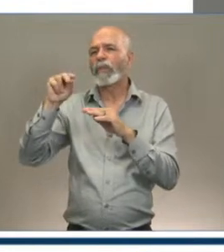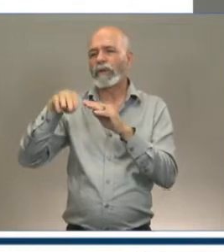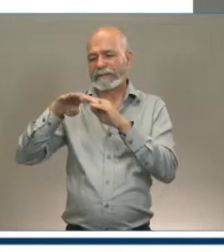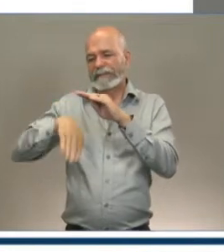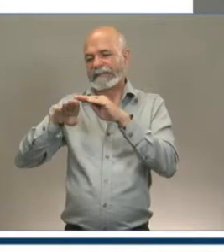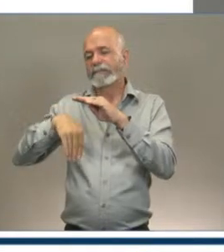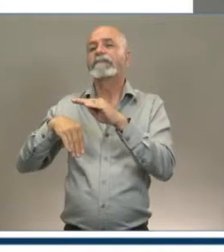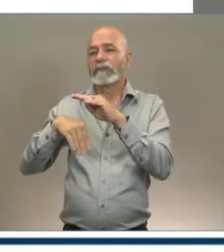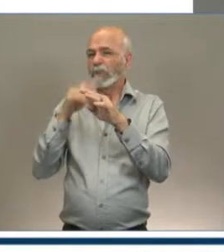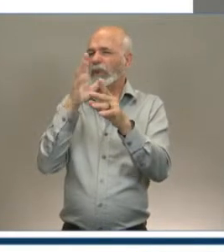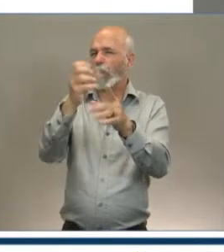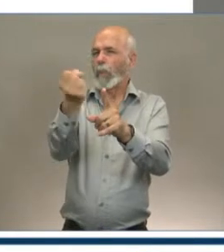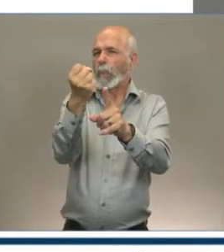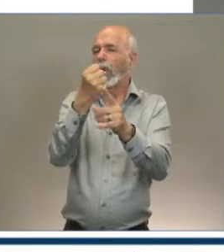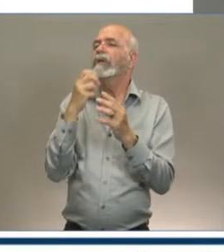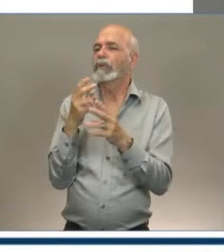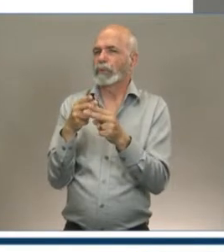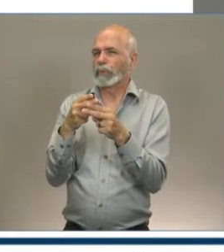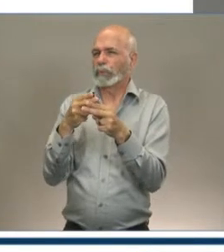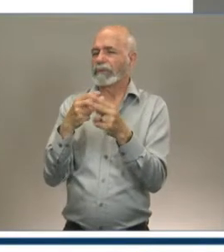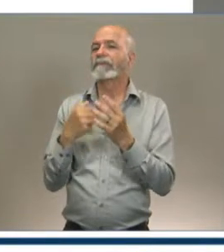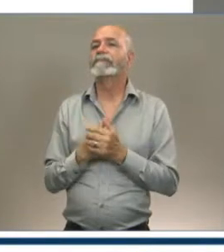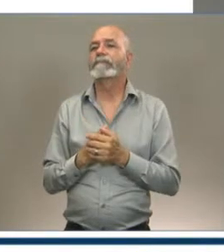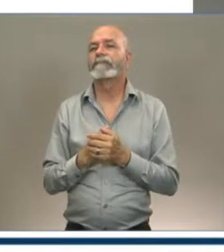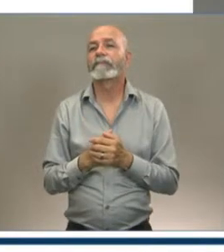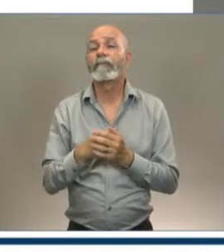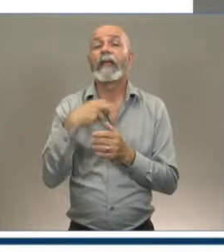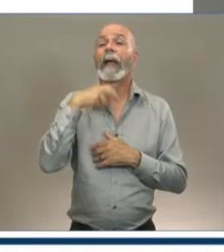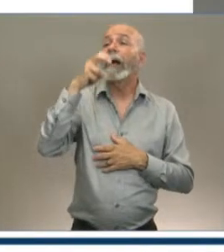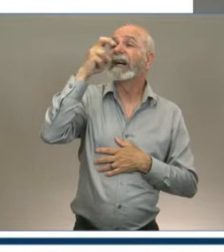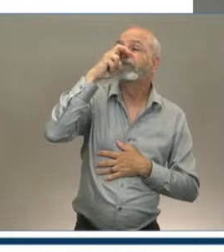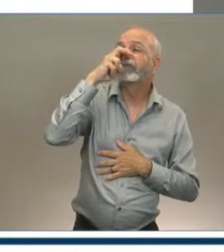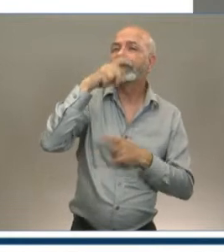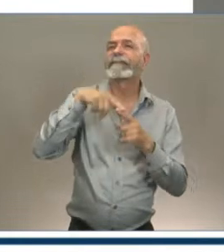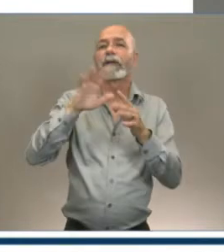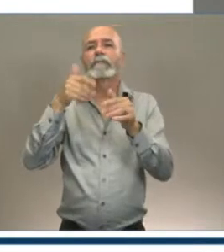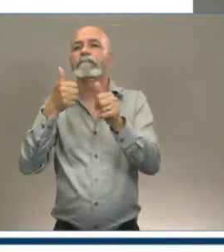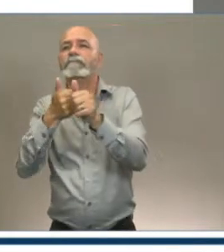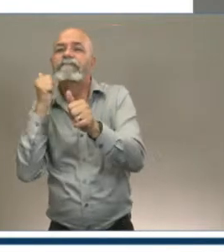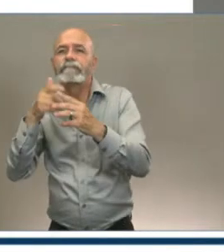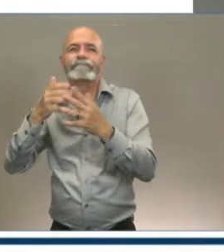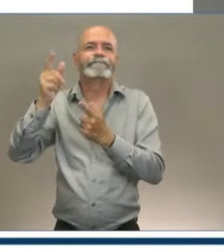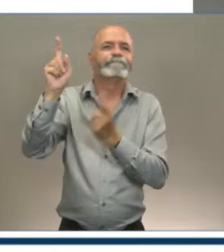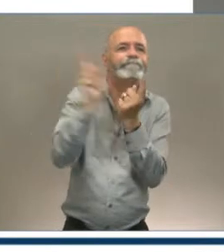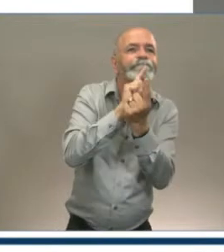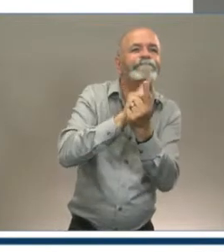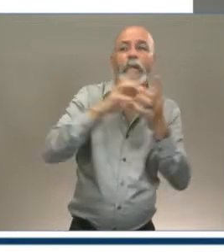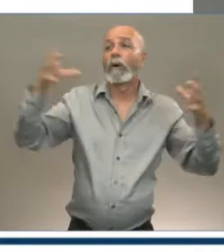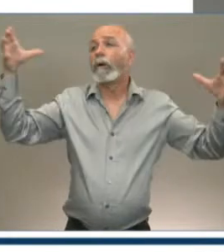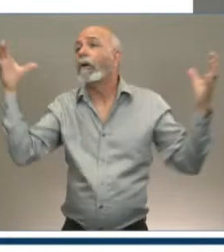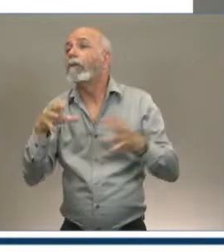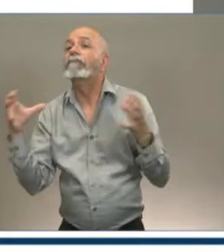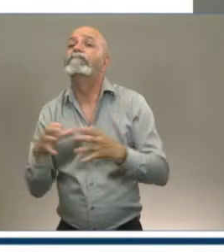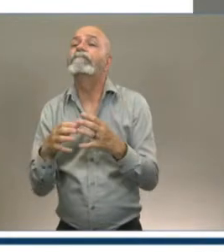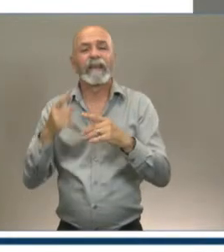Our restrictions are geared towards reducing social activities and gatherings. That is where COVID thrives. And the